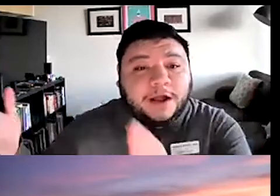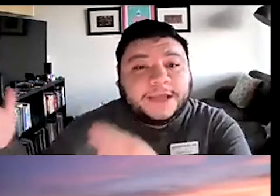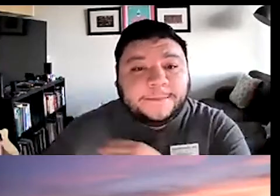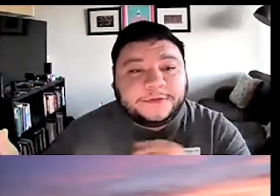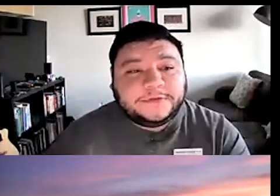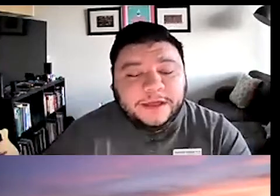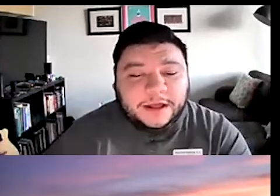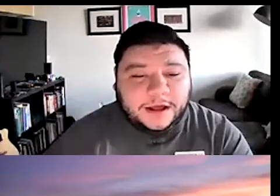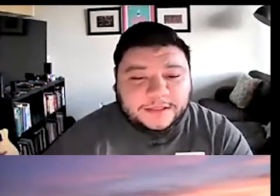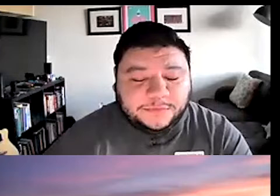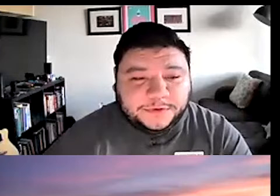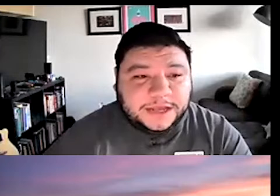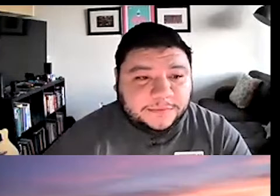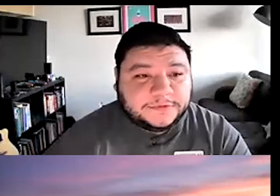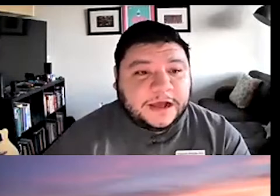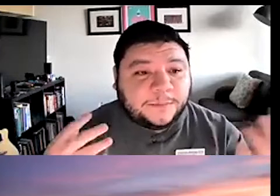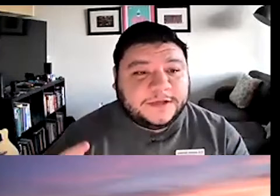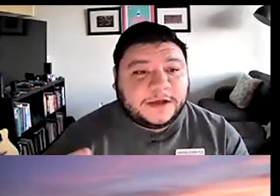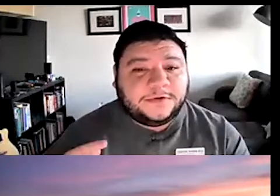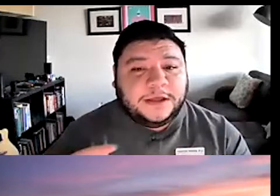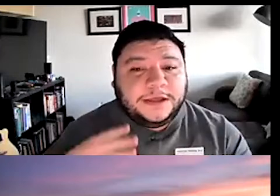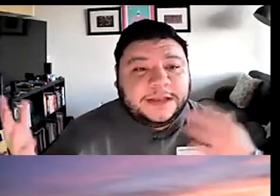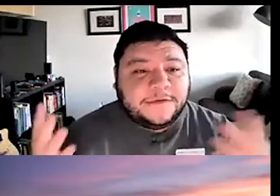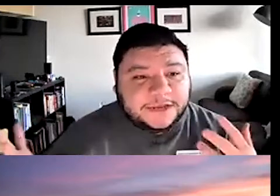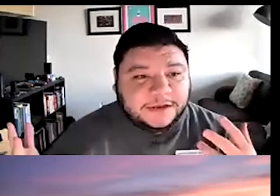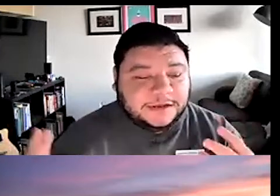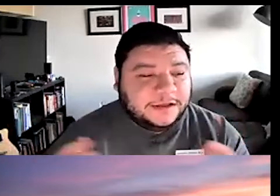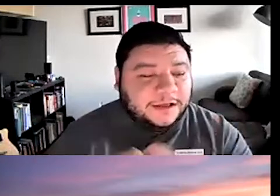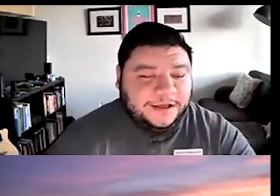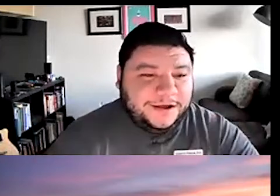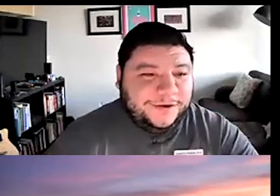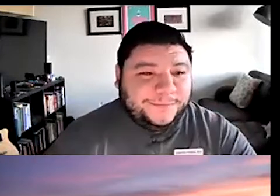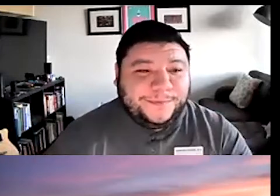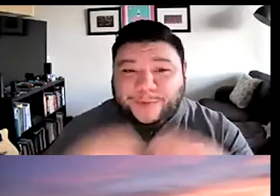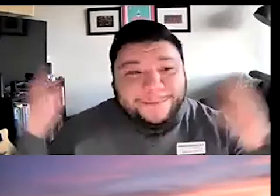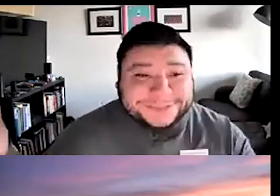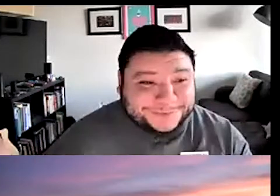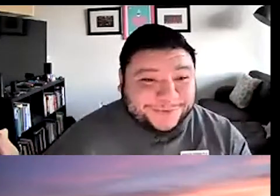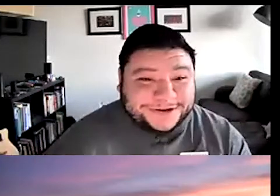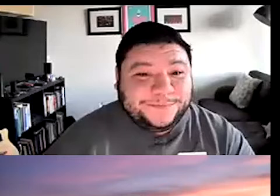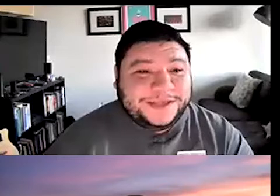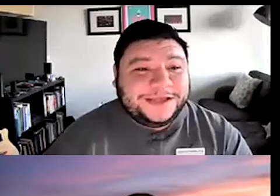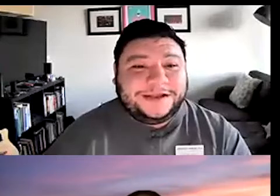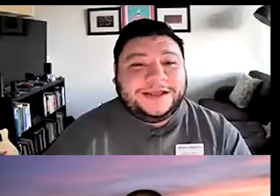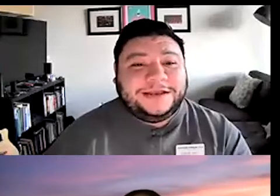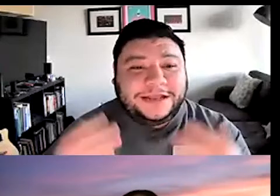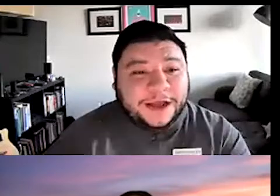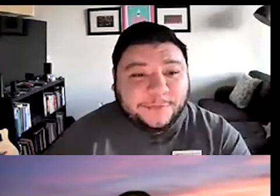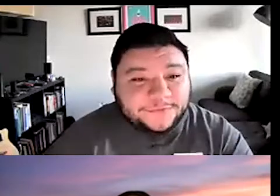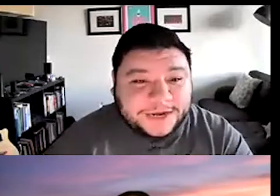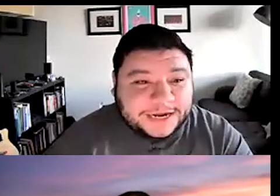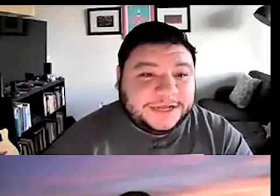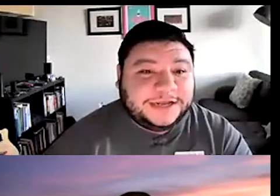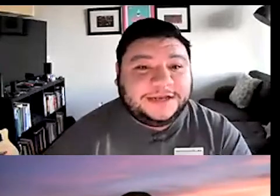on campus that were really able to help us out in navigating what major we wanted to be in getting help